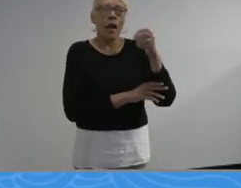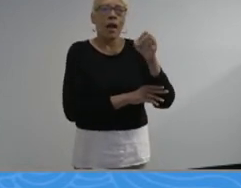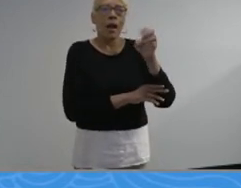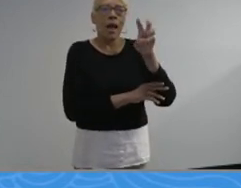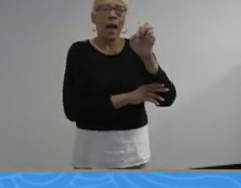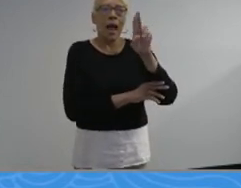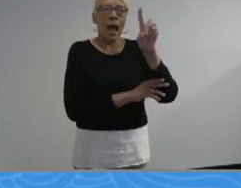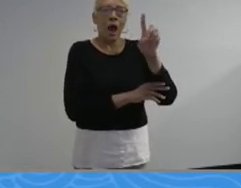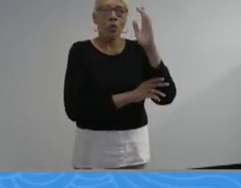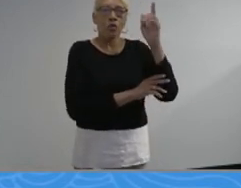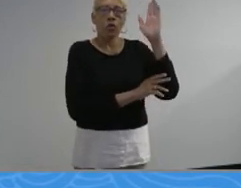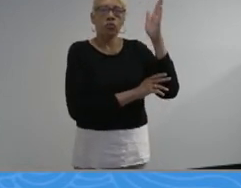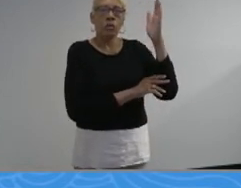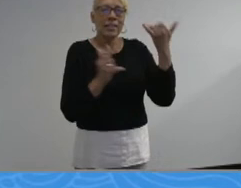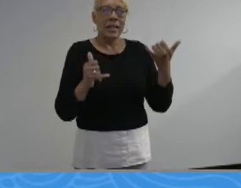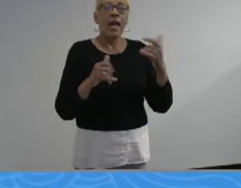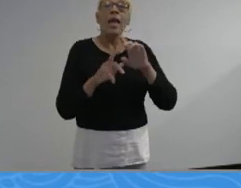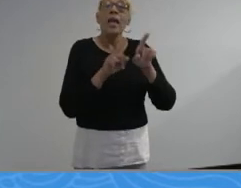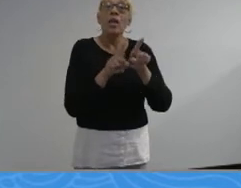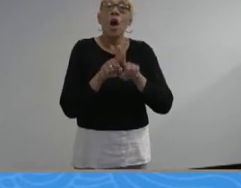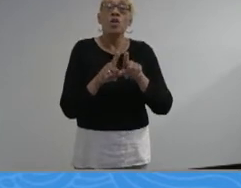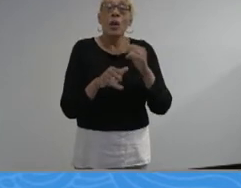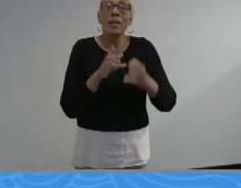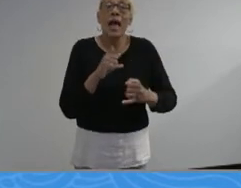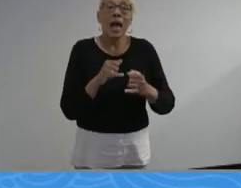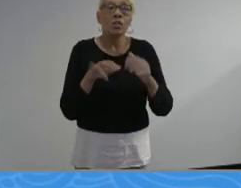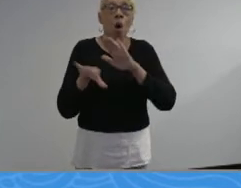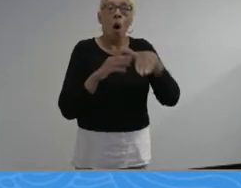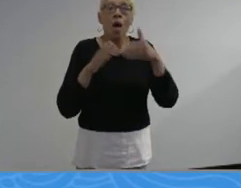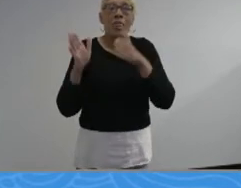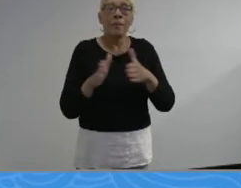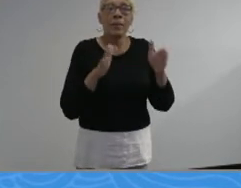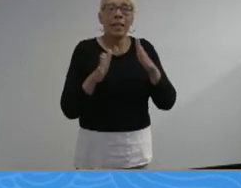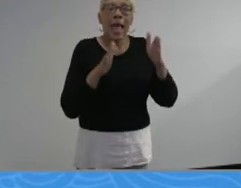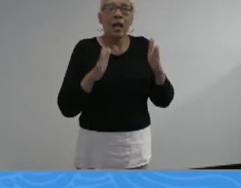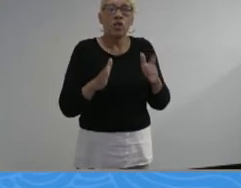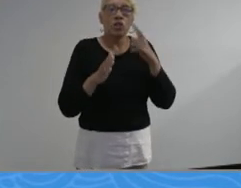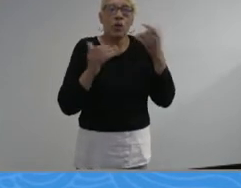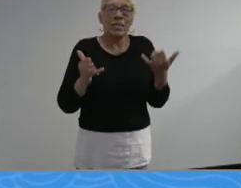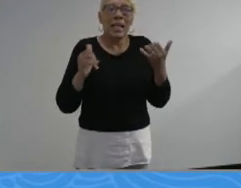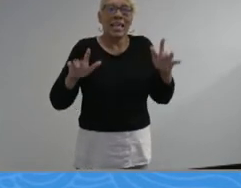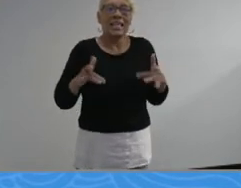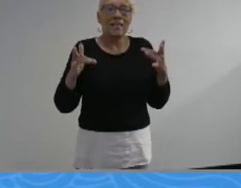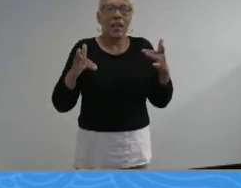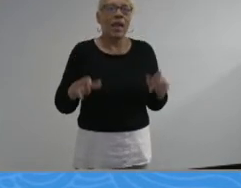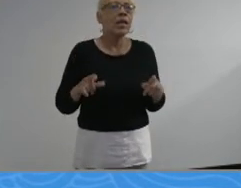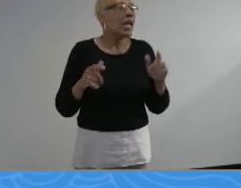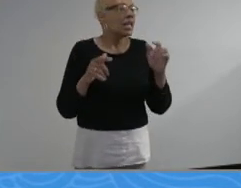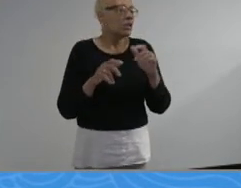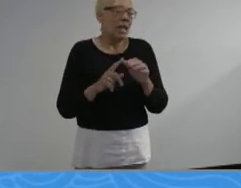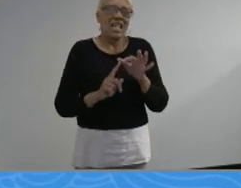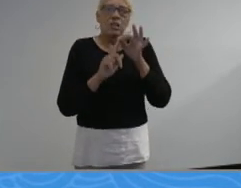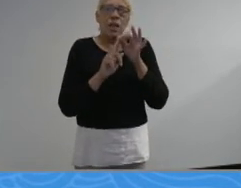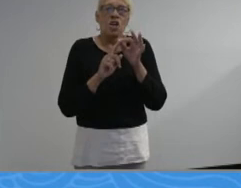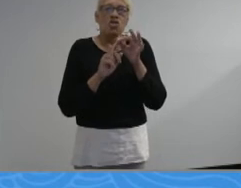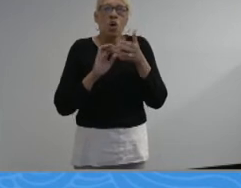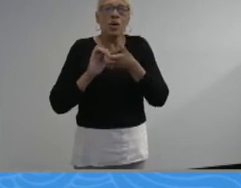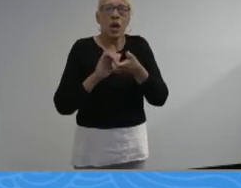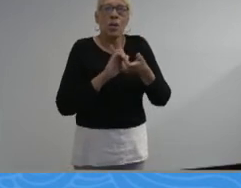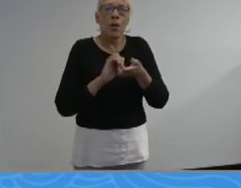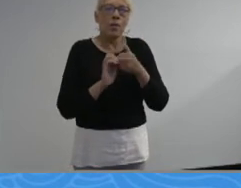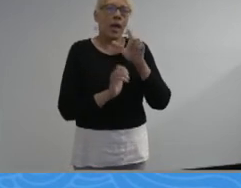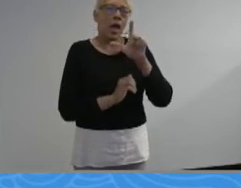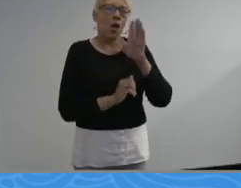teacher today. And lastly, thank you all of the planners of this event. This has been a special collaboration of